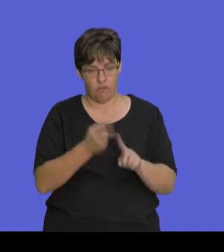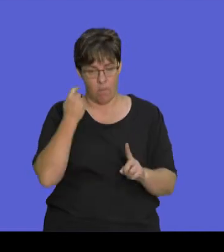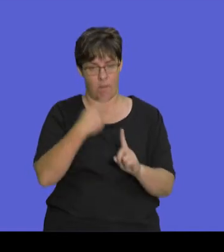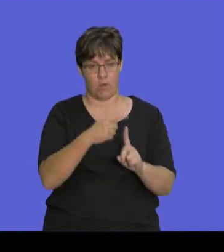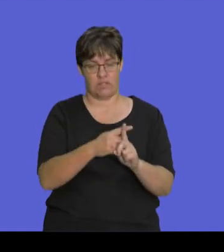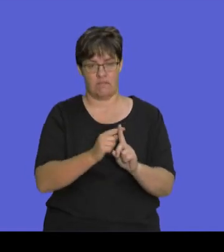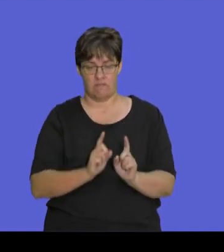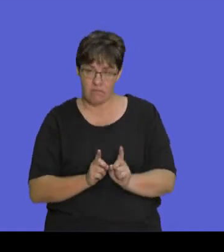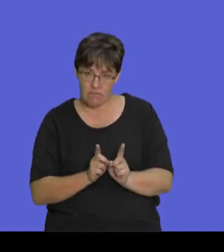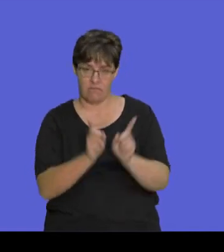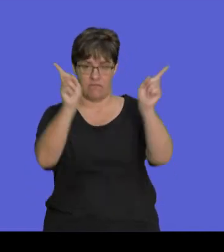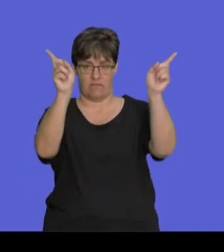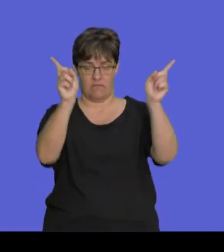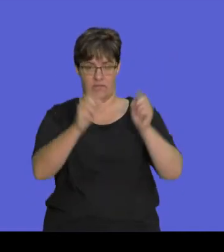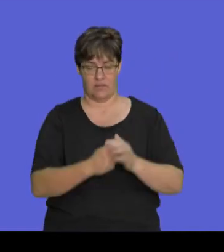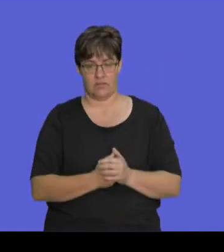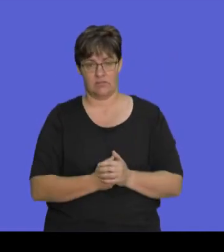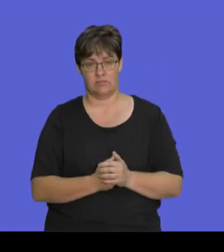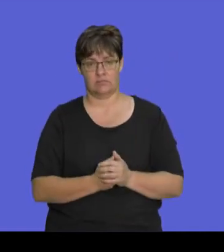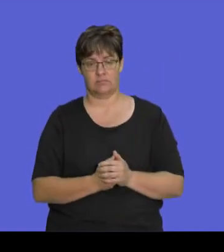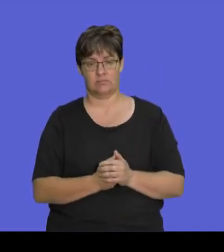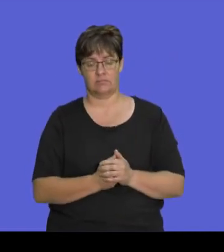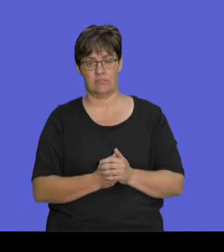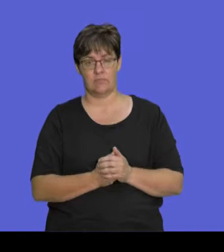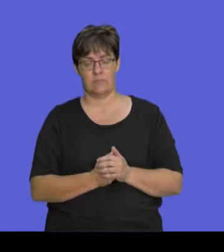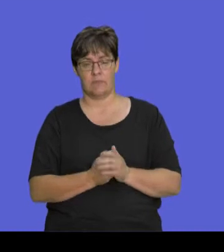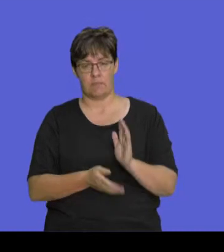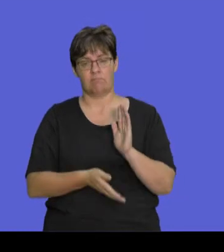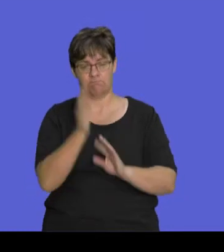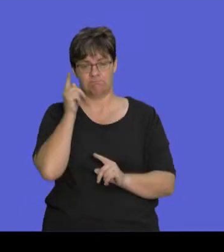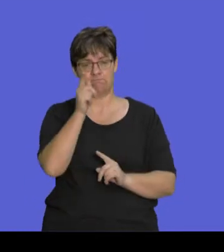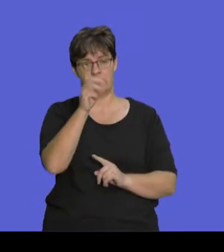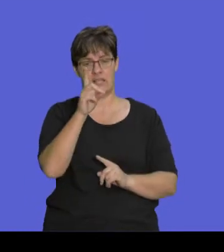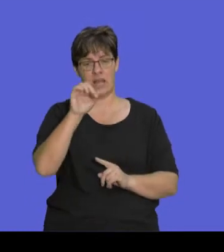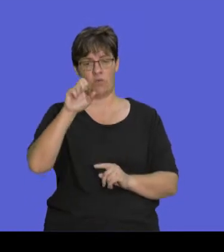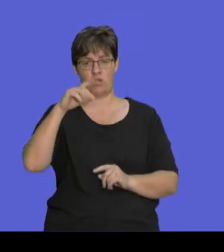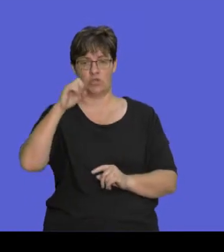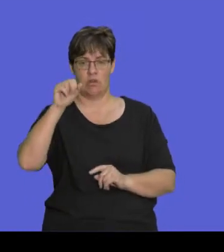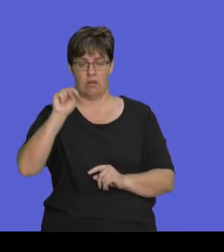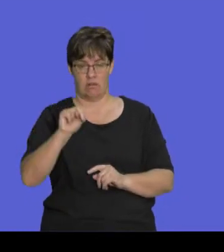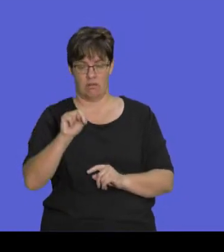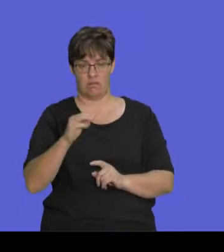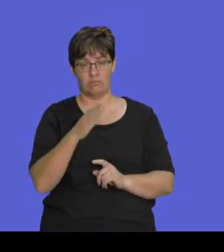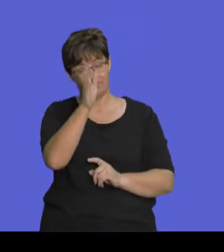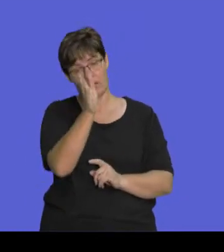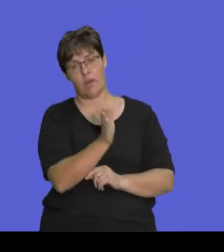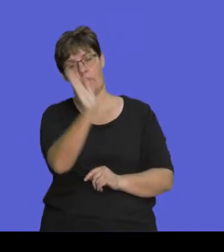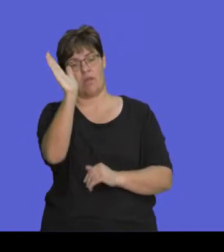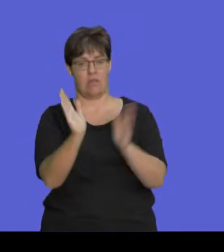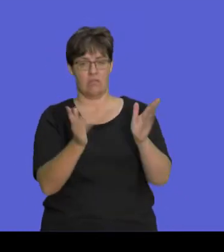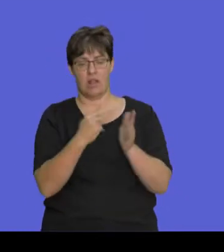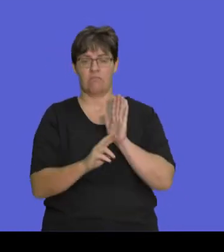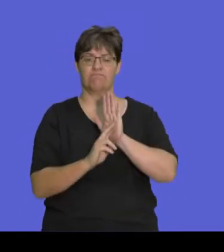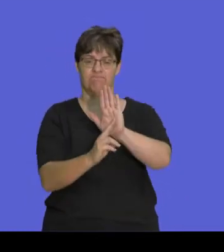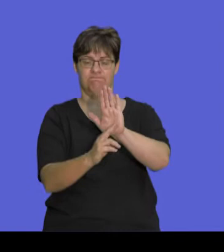direction of the field pattern. So that's how we represent the repulsive forces that exist between